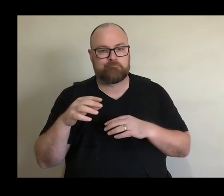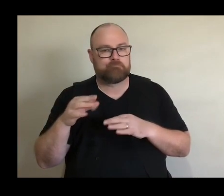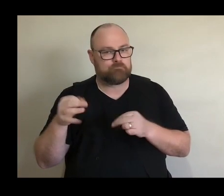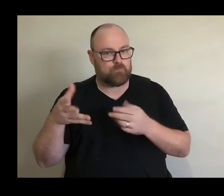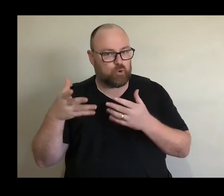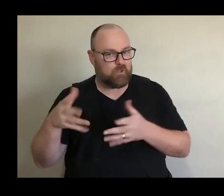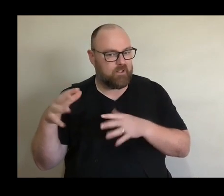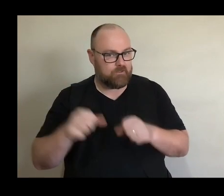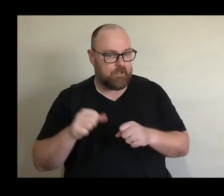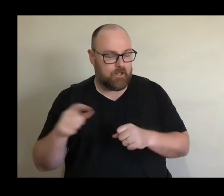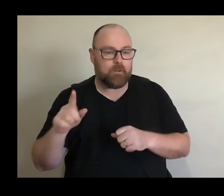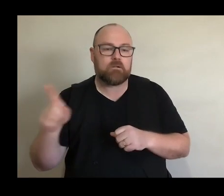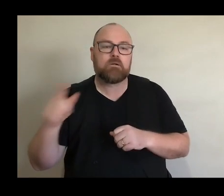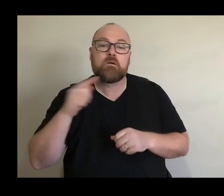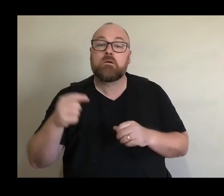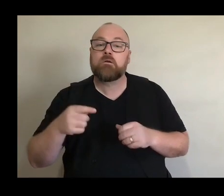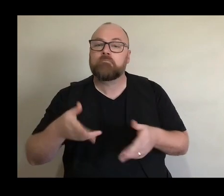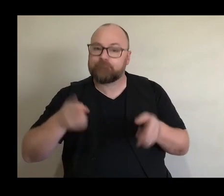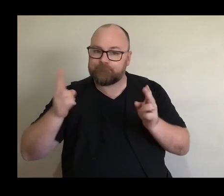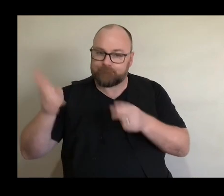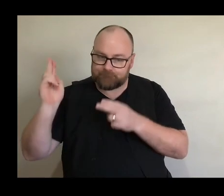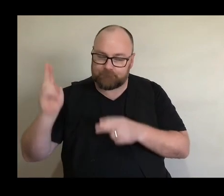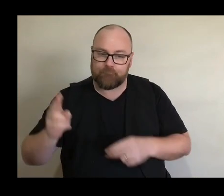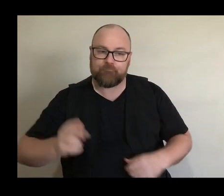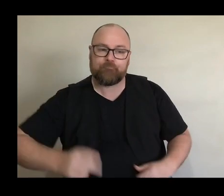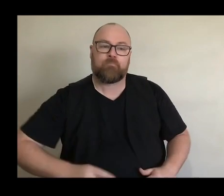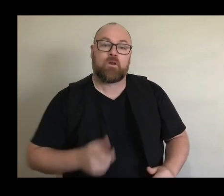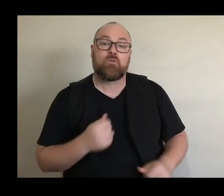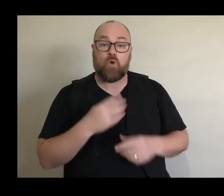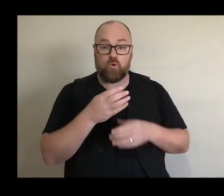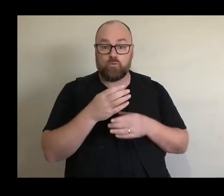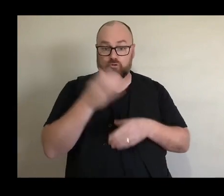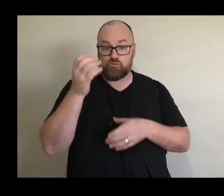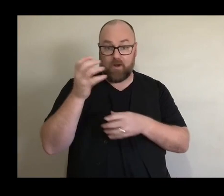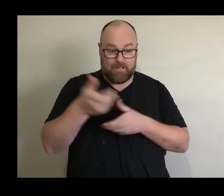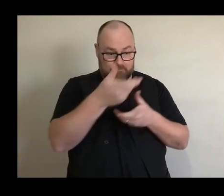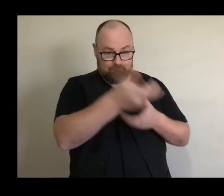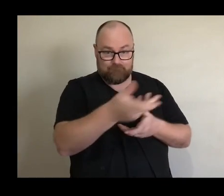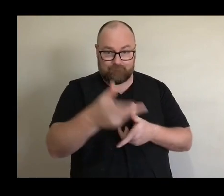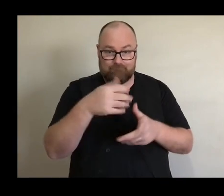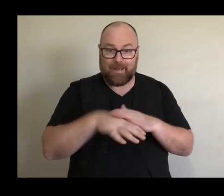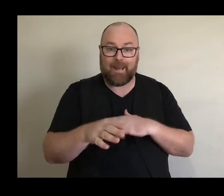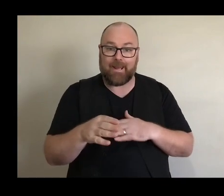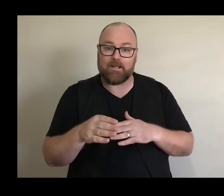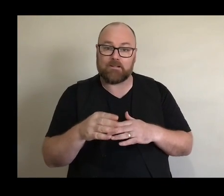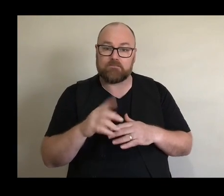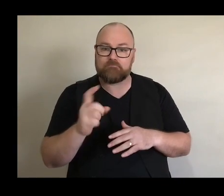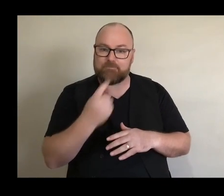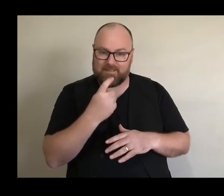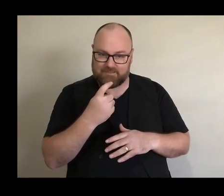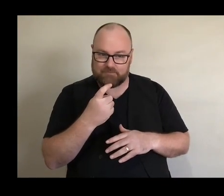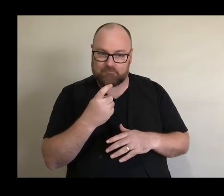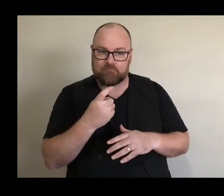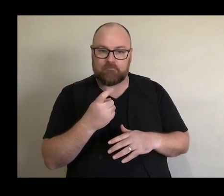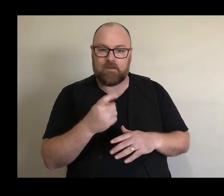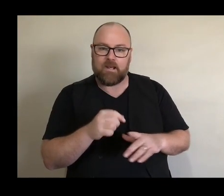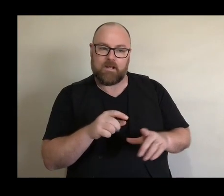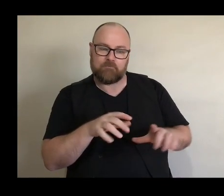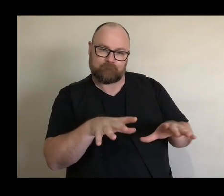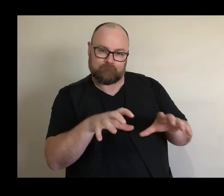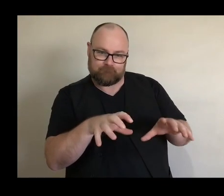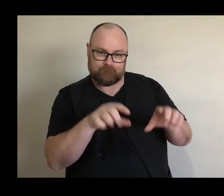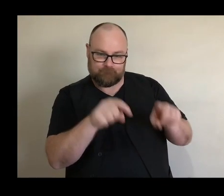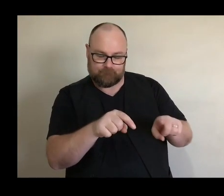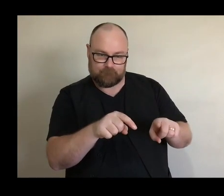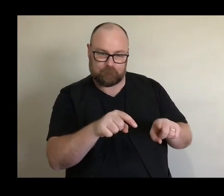to place them into the cements to set them with the